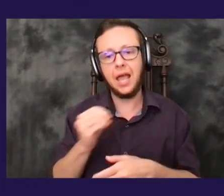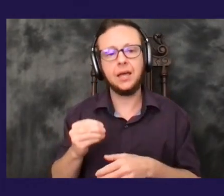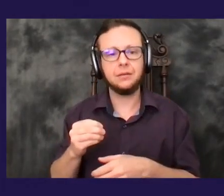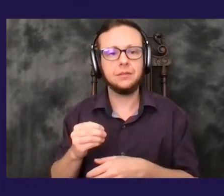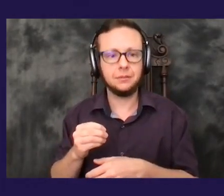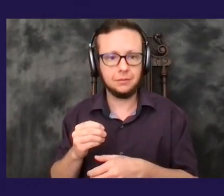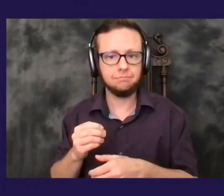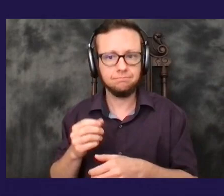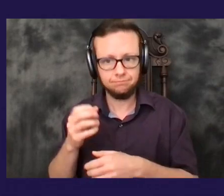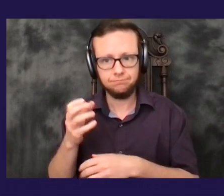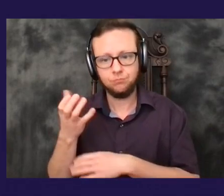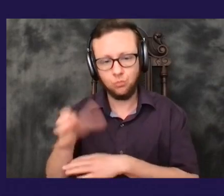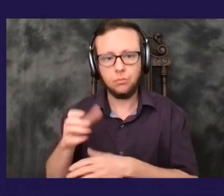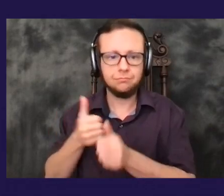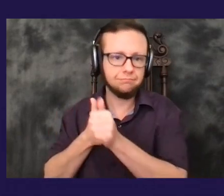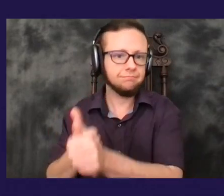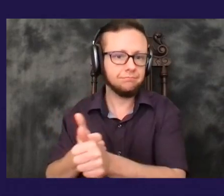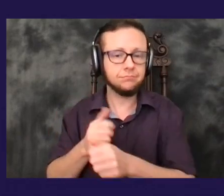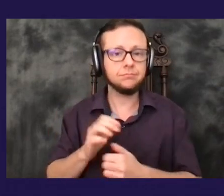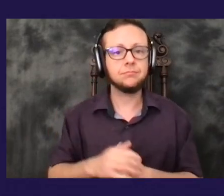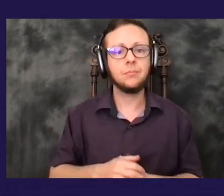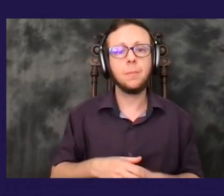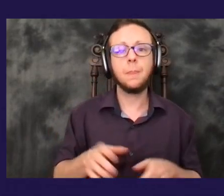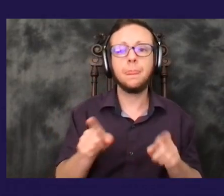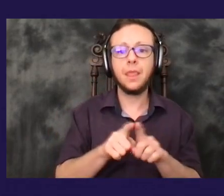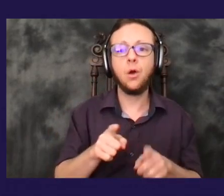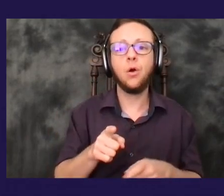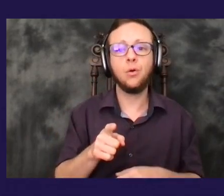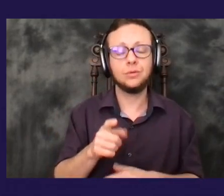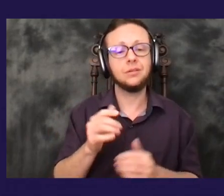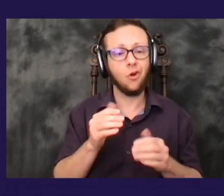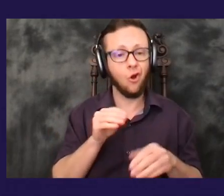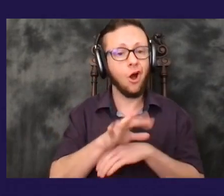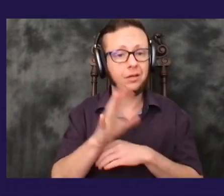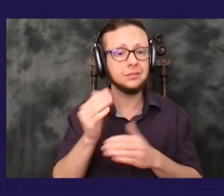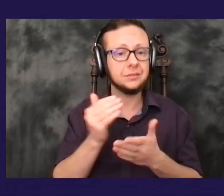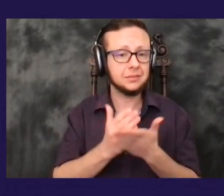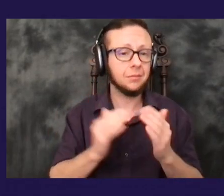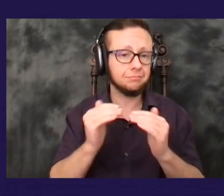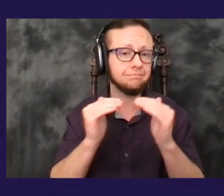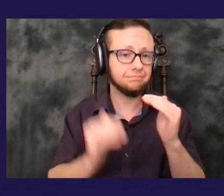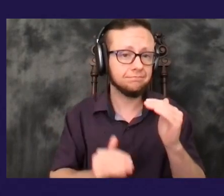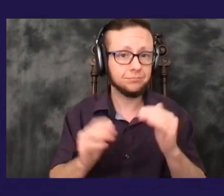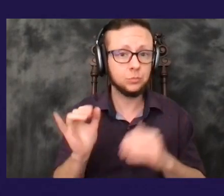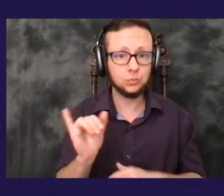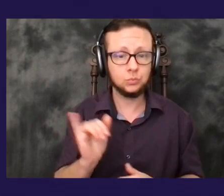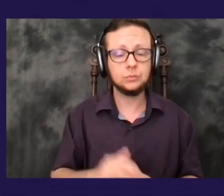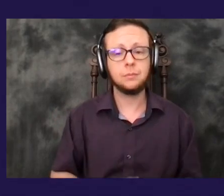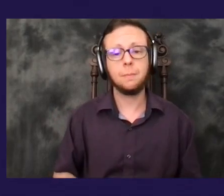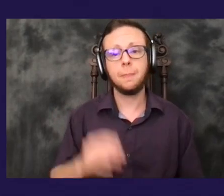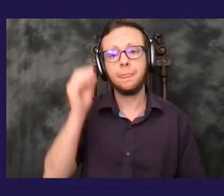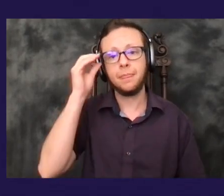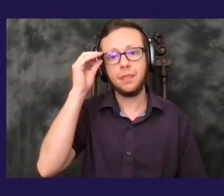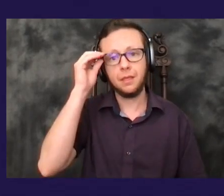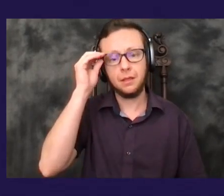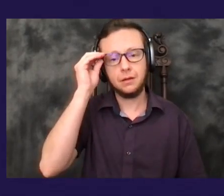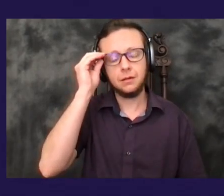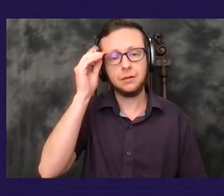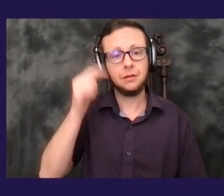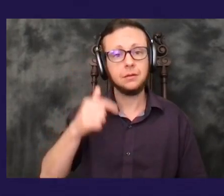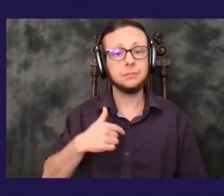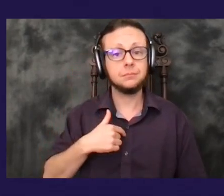failed to prevent health inequities and indeed caused some. Next slide, please. Neither I nor any